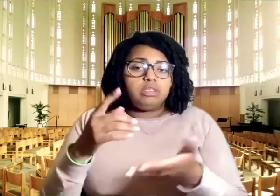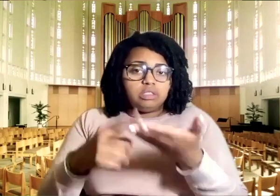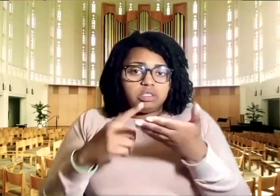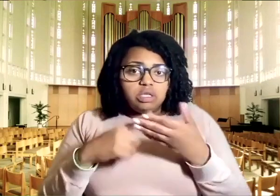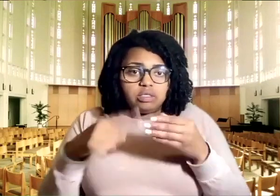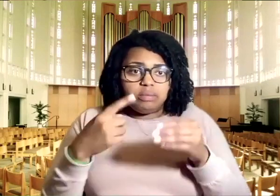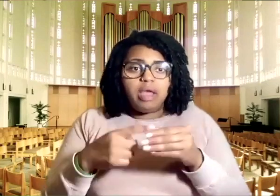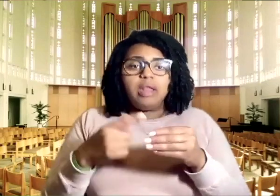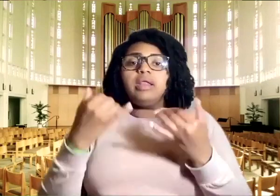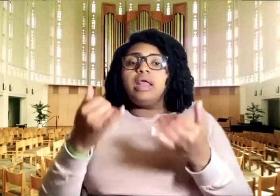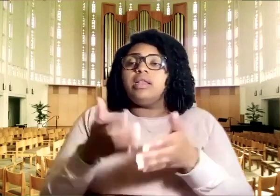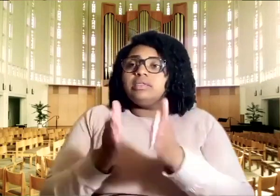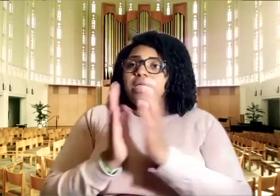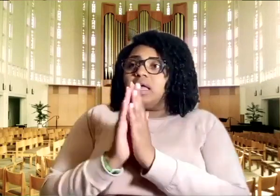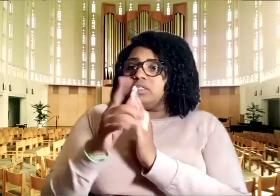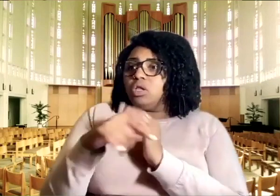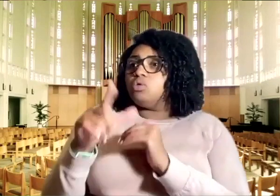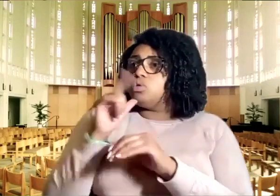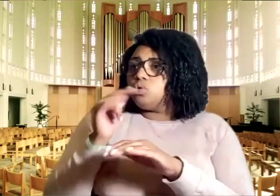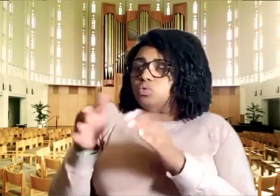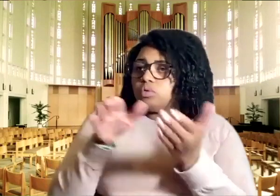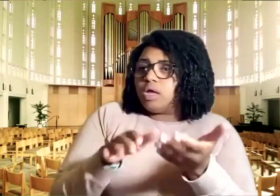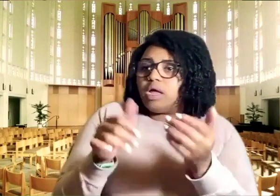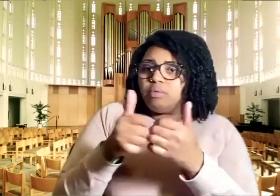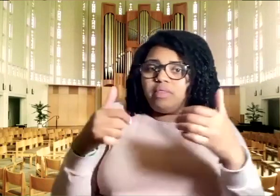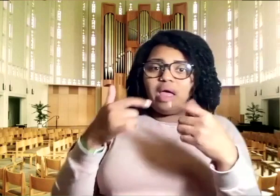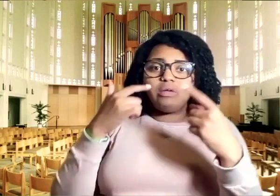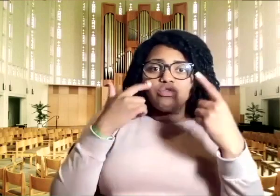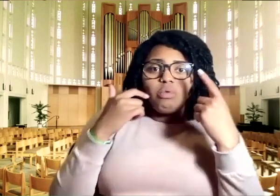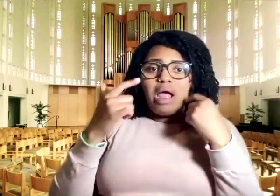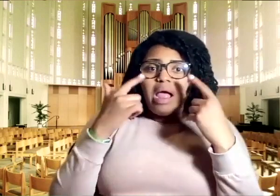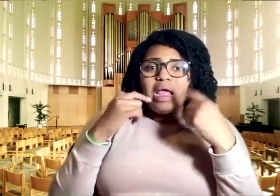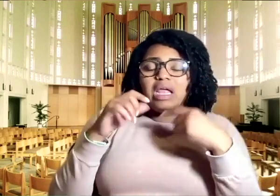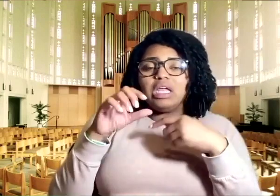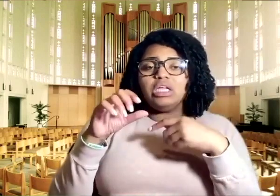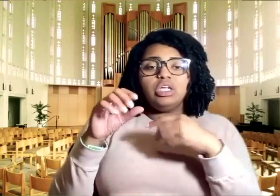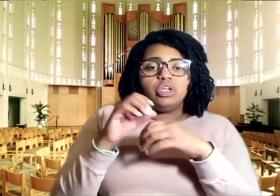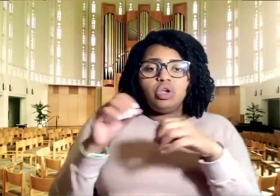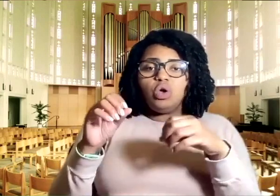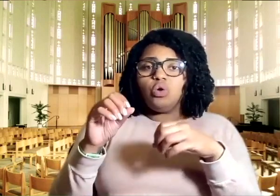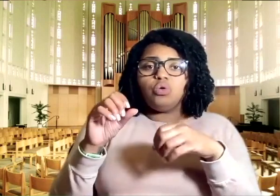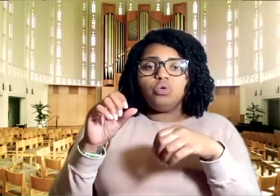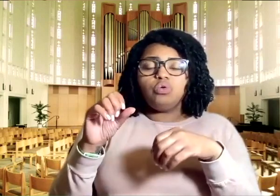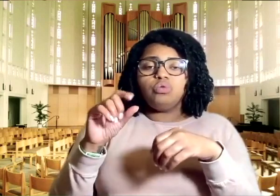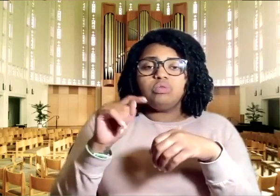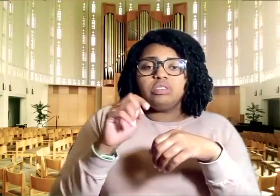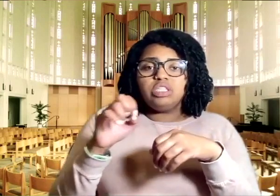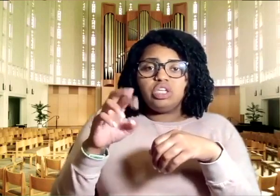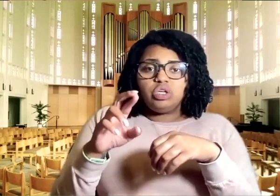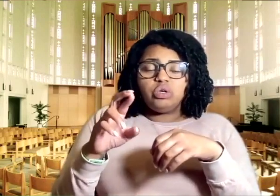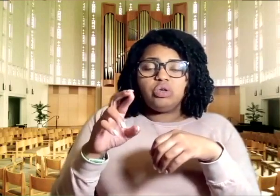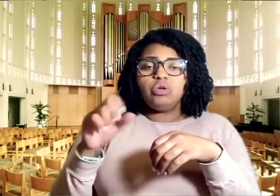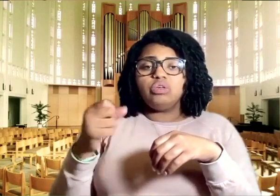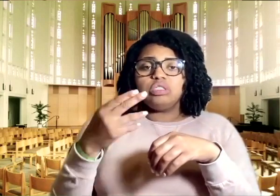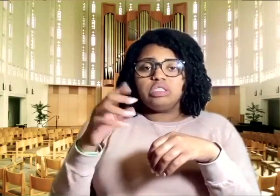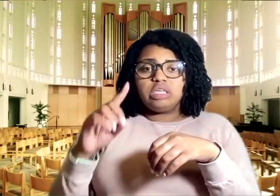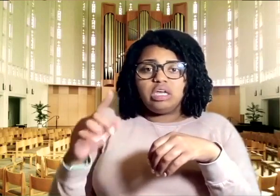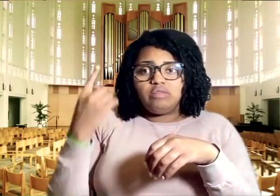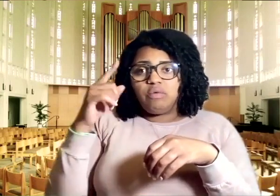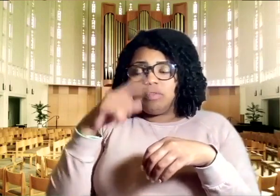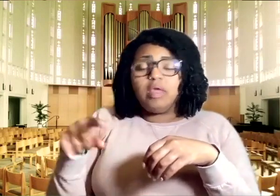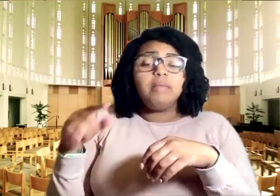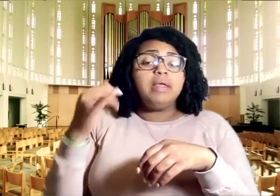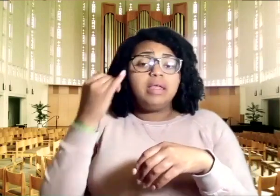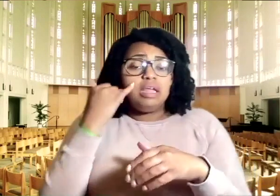die without a tear shed for them, as long as it is in comfort of those